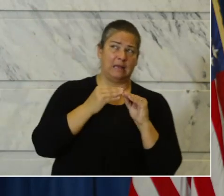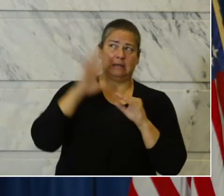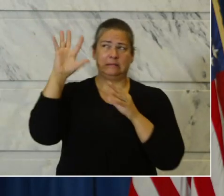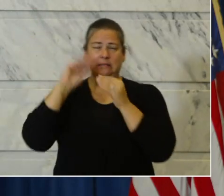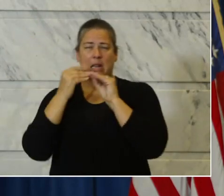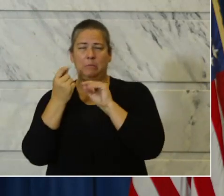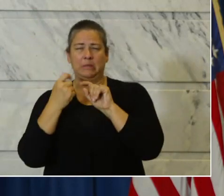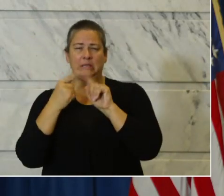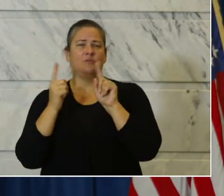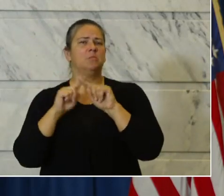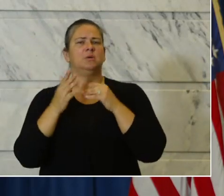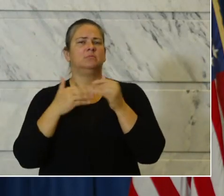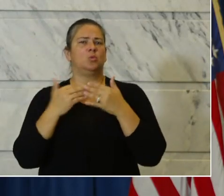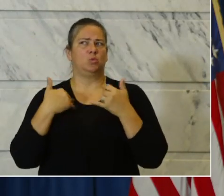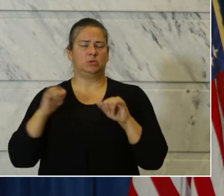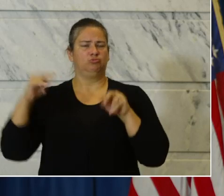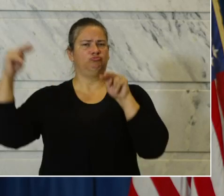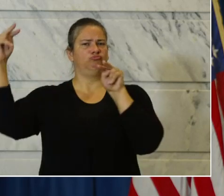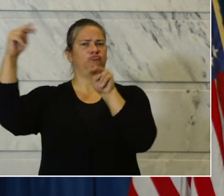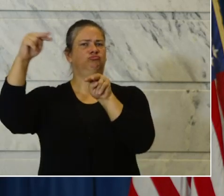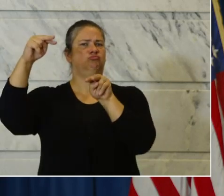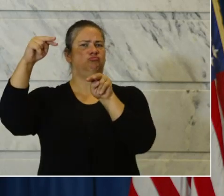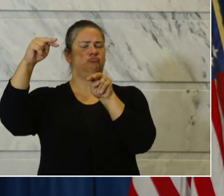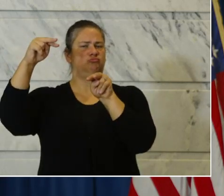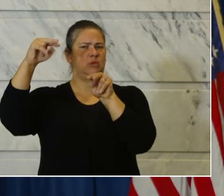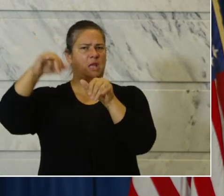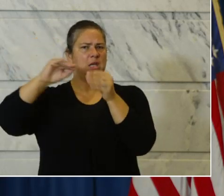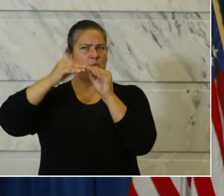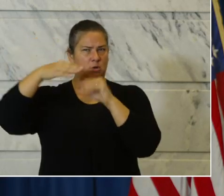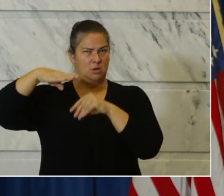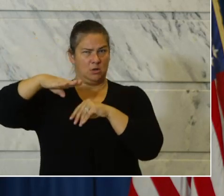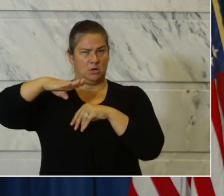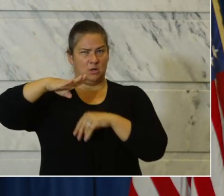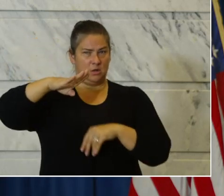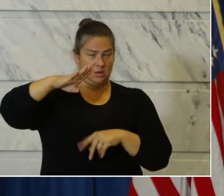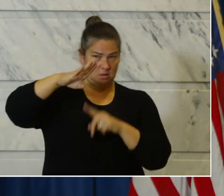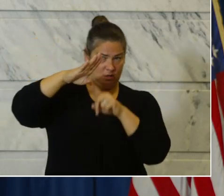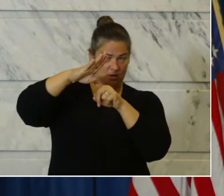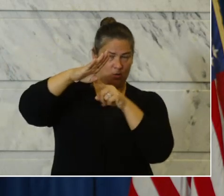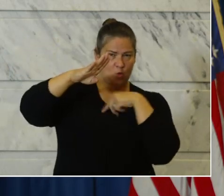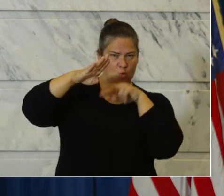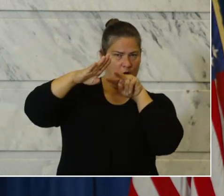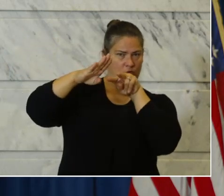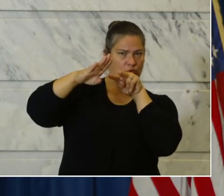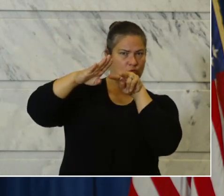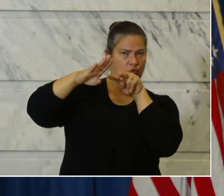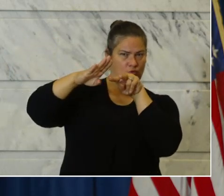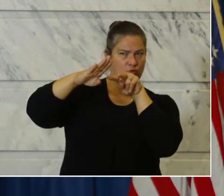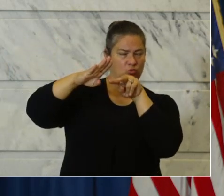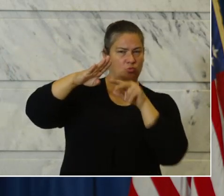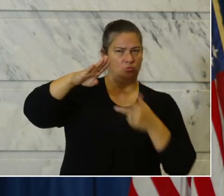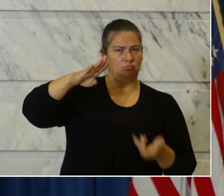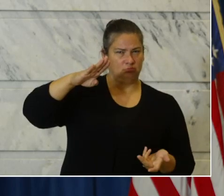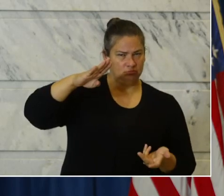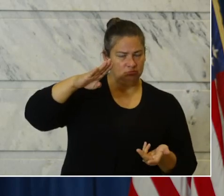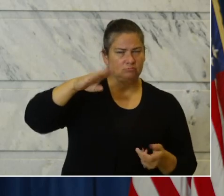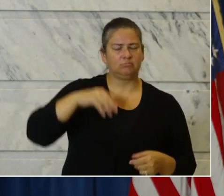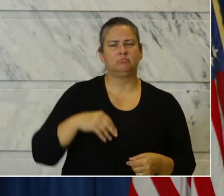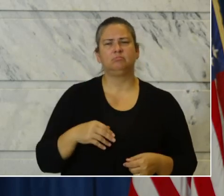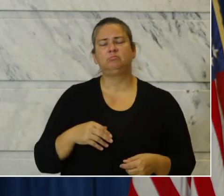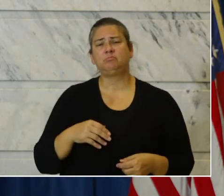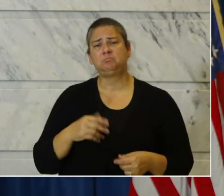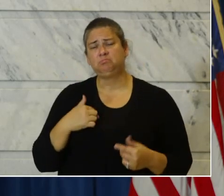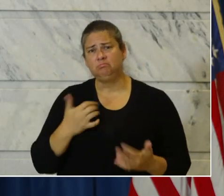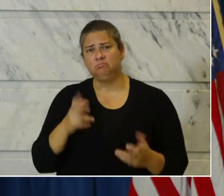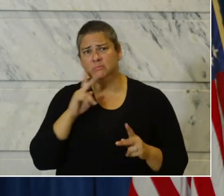right now in that mainly what we need people to do is be a little bit better. More people